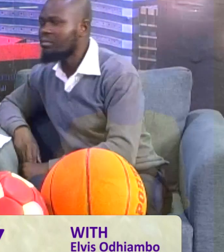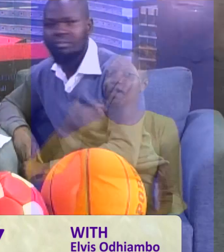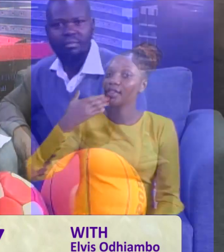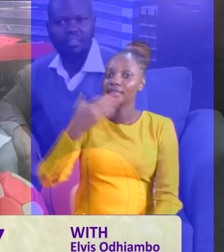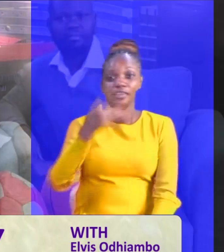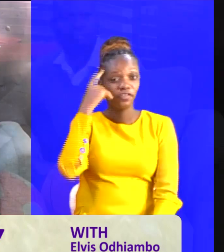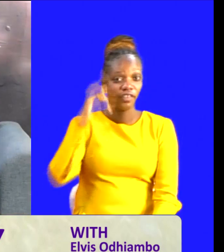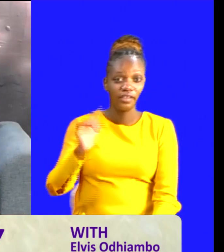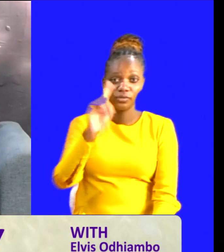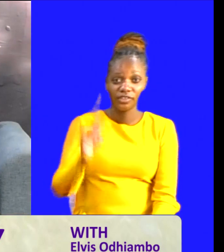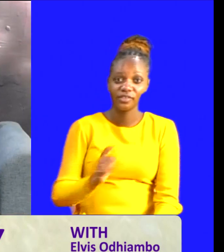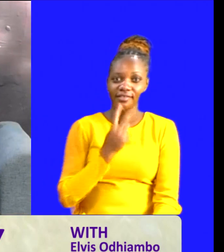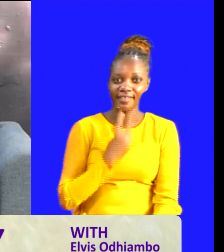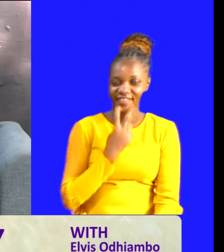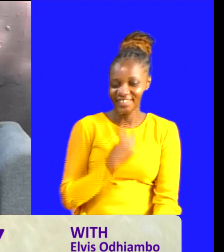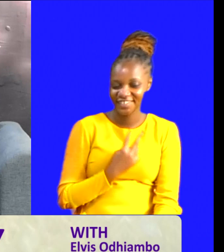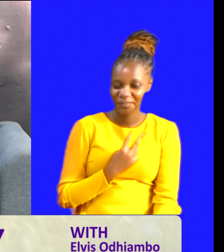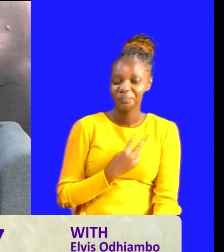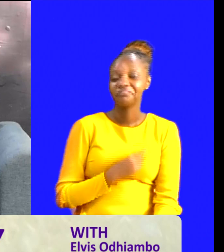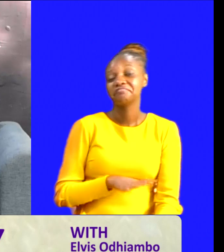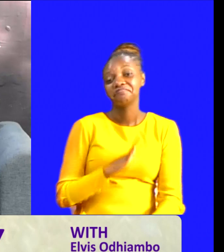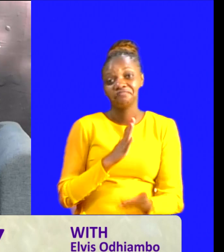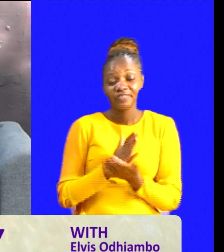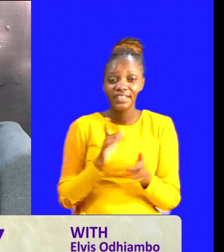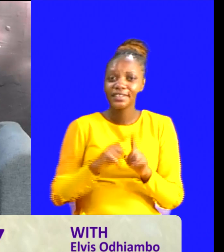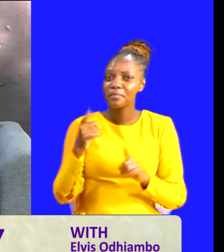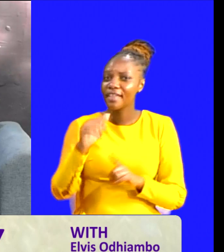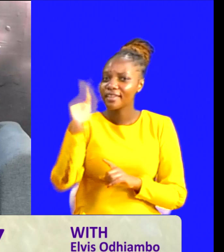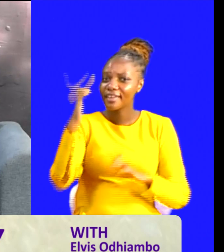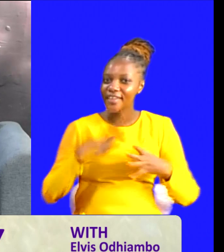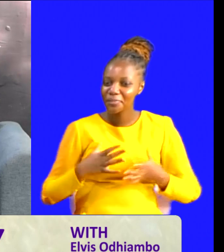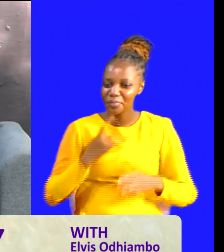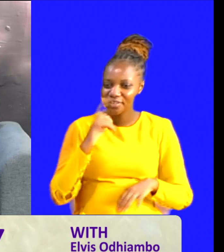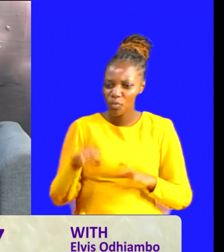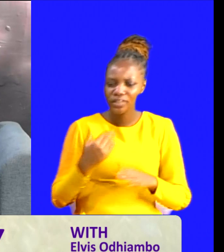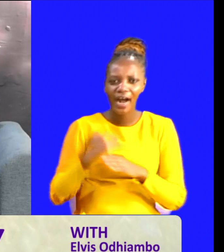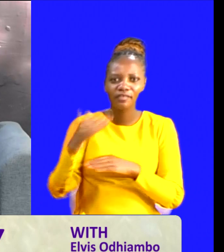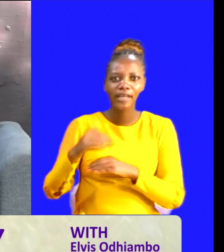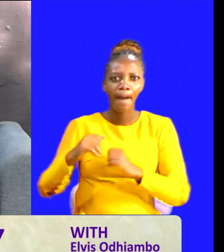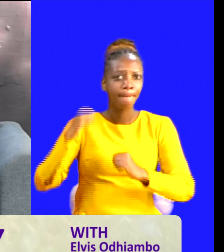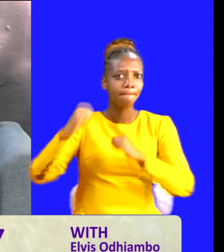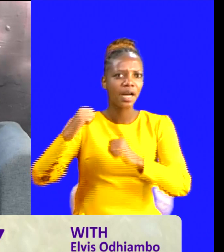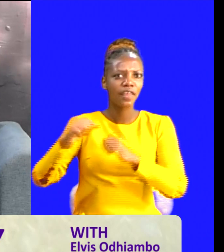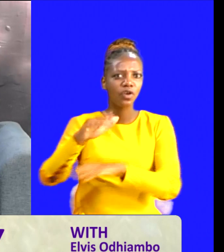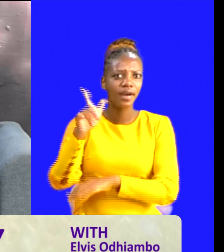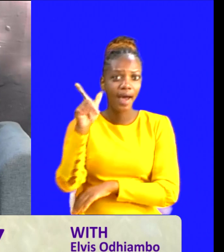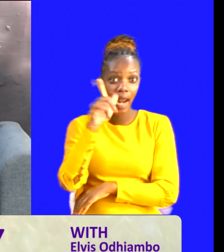so much for that question, Eliud. Of course, just like many other Kenyans, after the Boston Marathon, in London, where